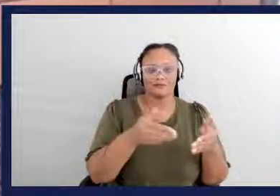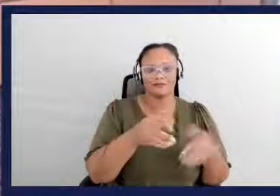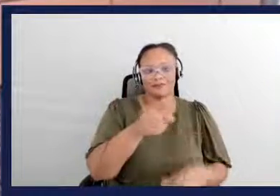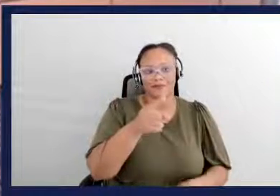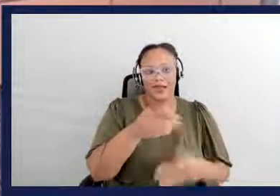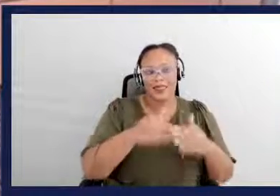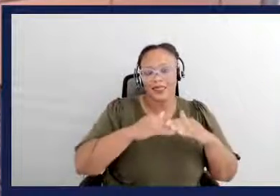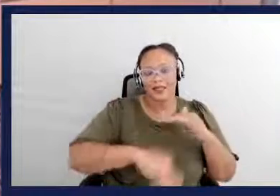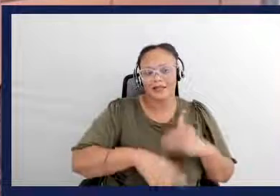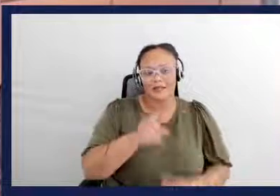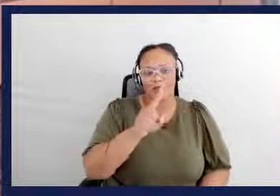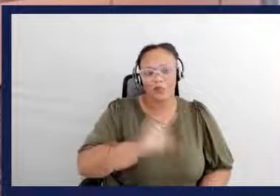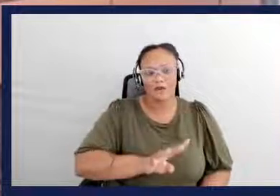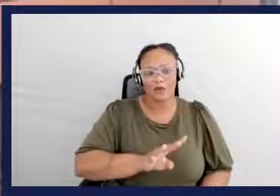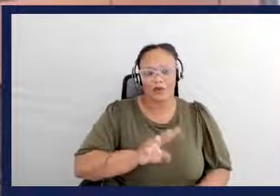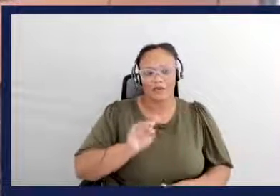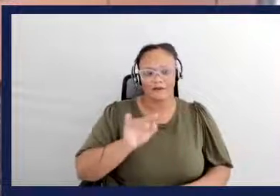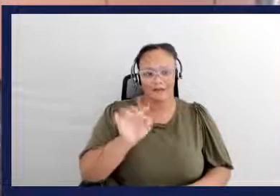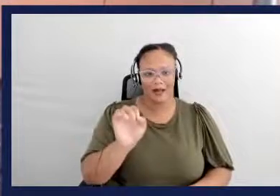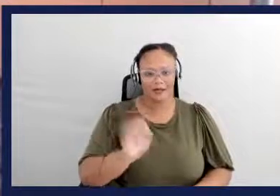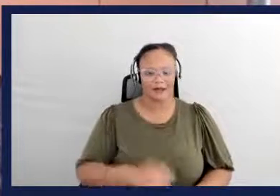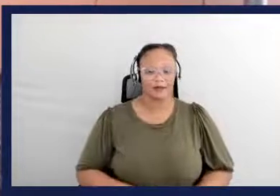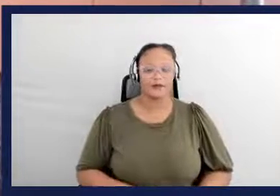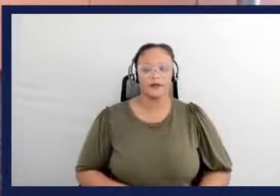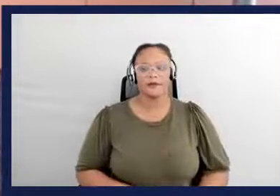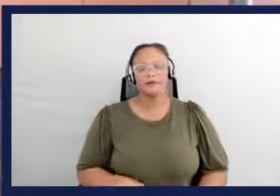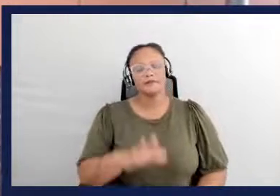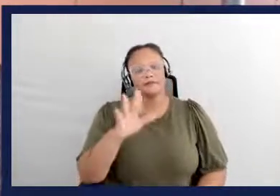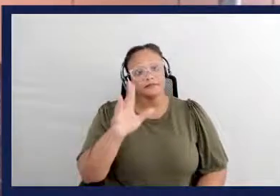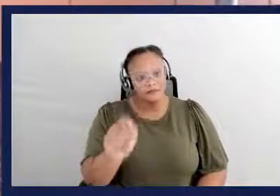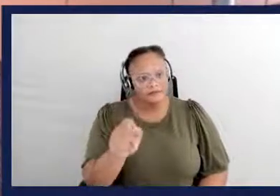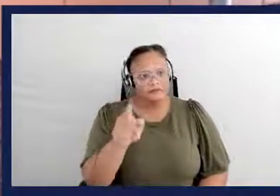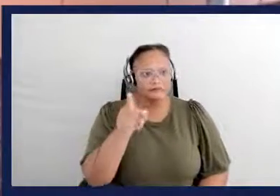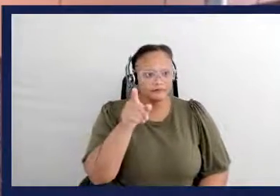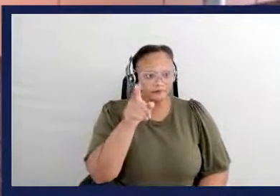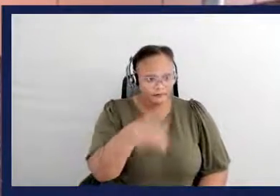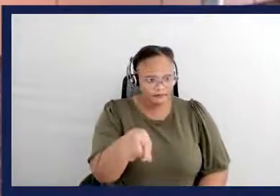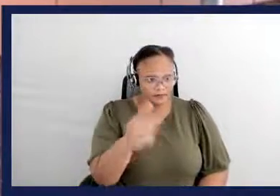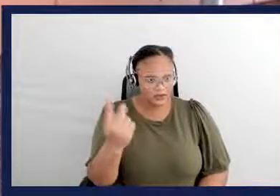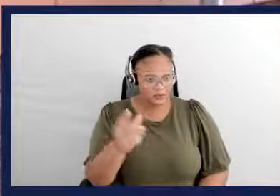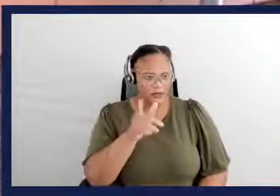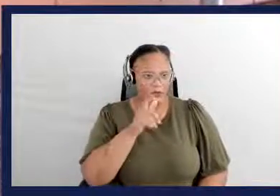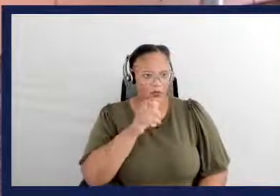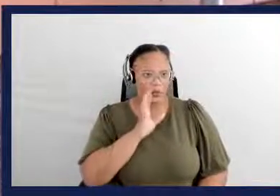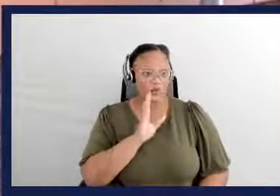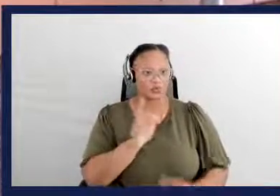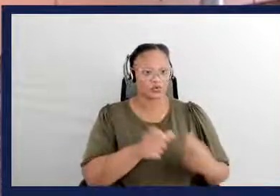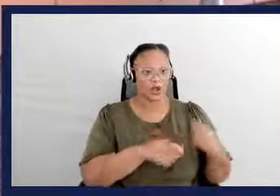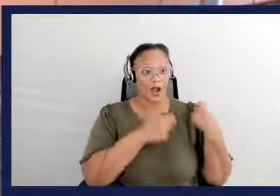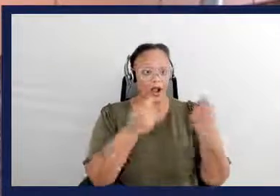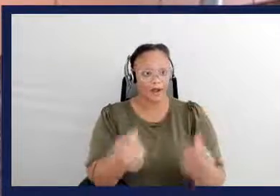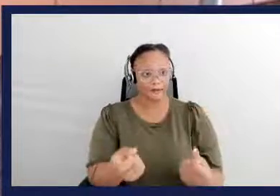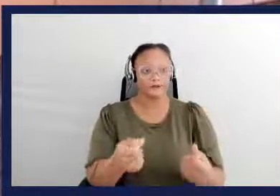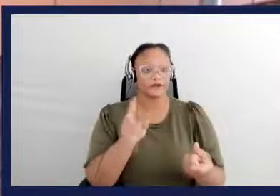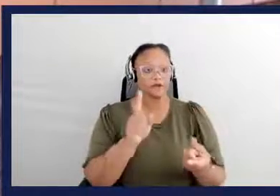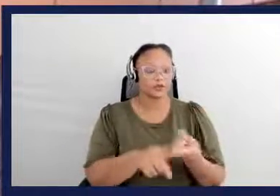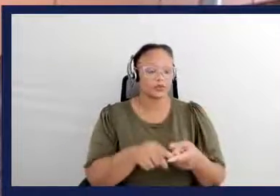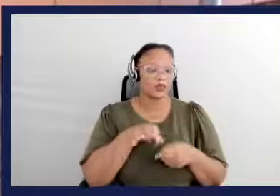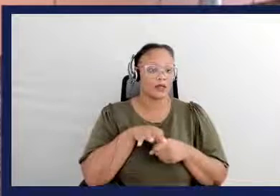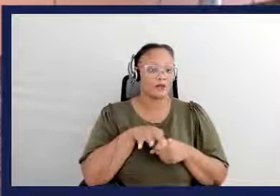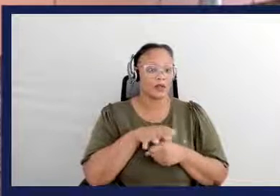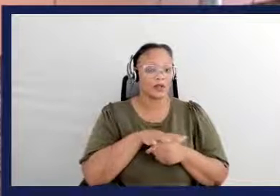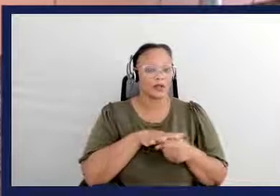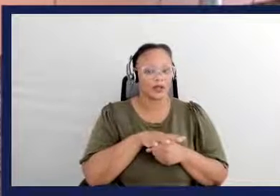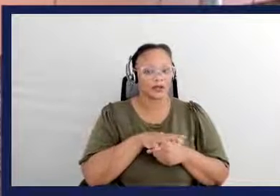for those voters that are driving to one of our voting locations, or they have someone that's driving them to the voting location, they have this option